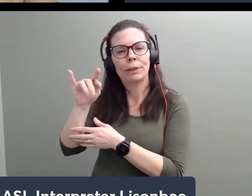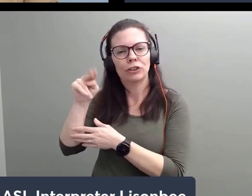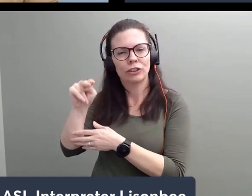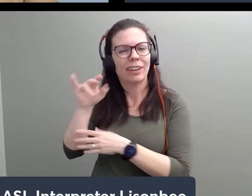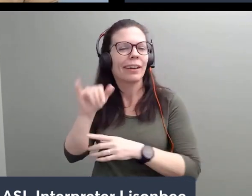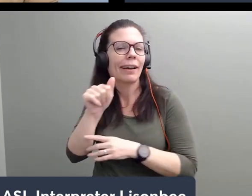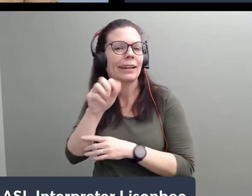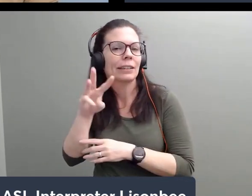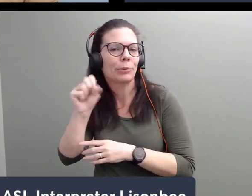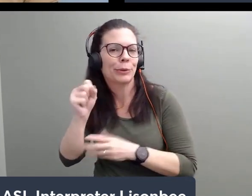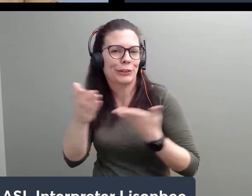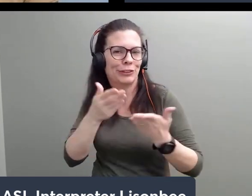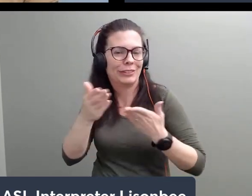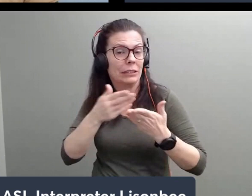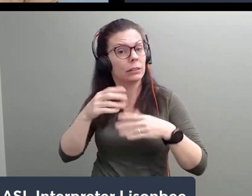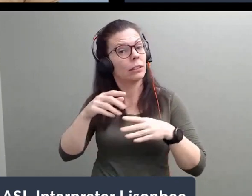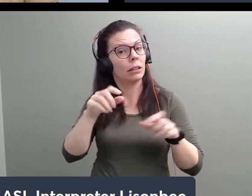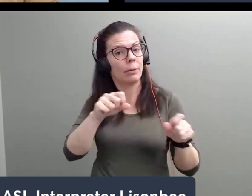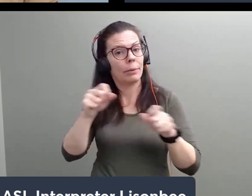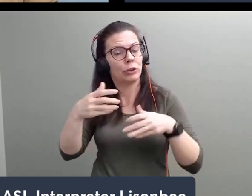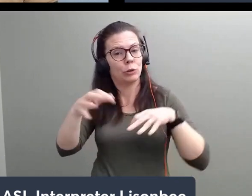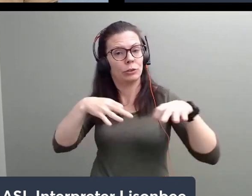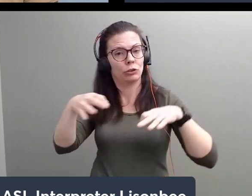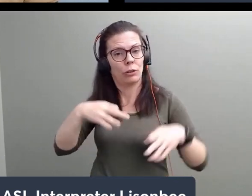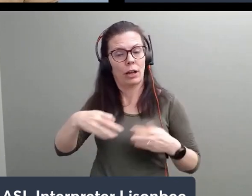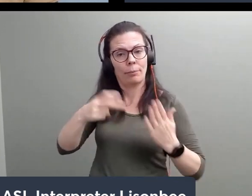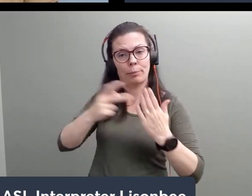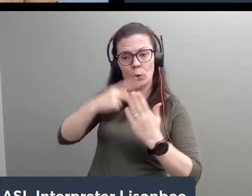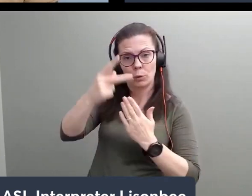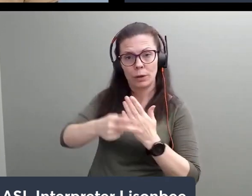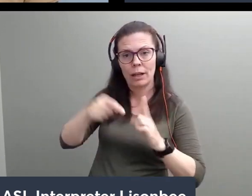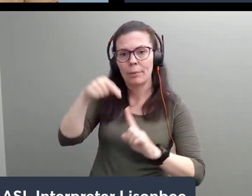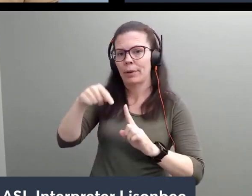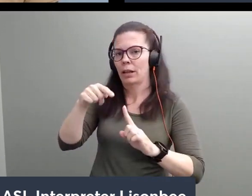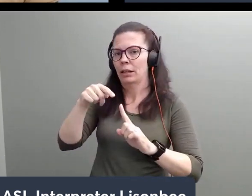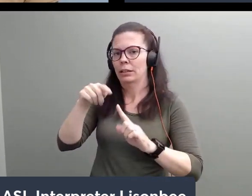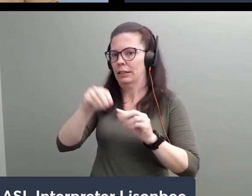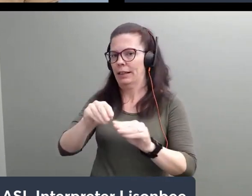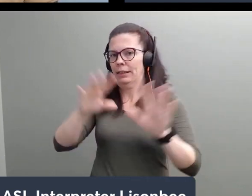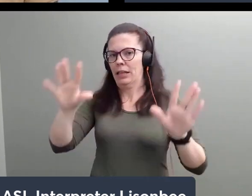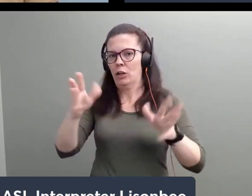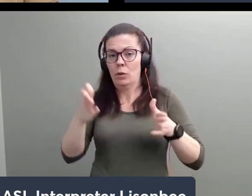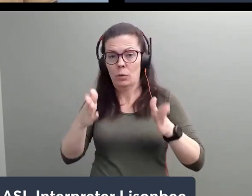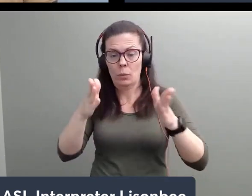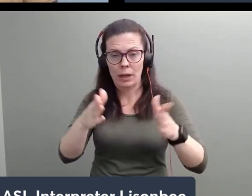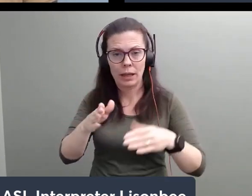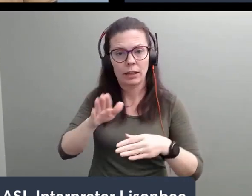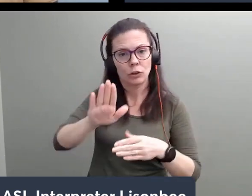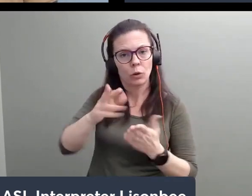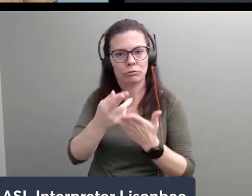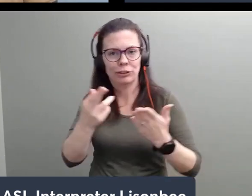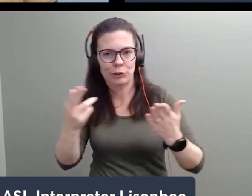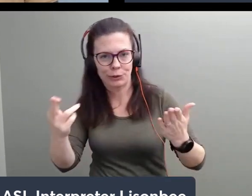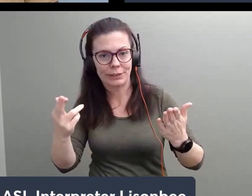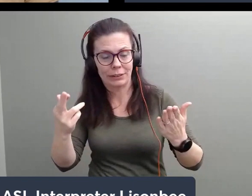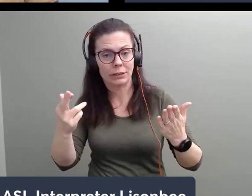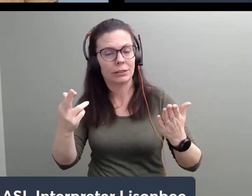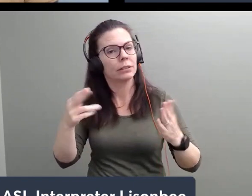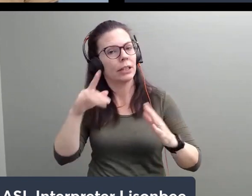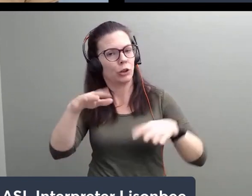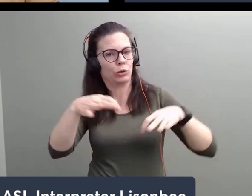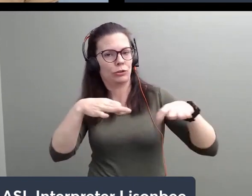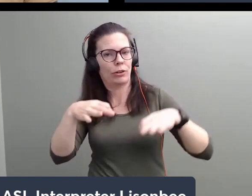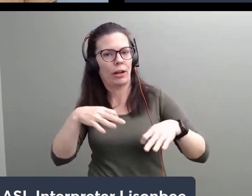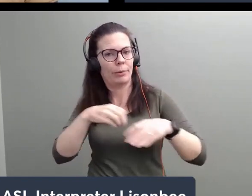you the ability to describe programmatically and in a declarative way your resources that you describe